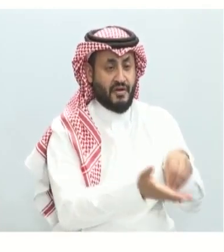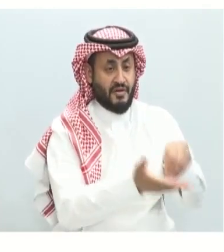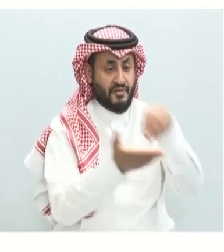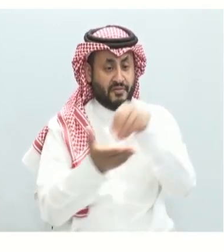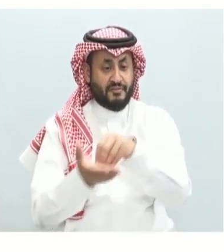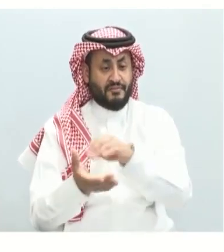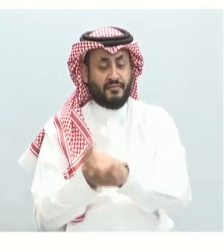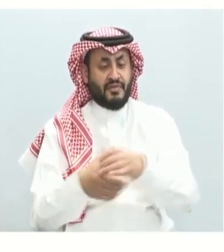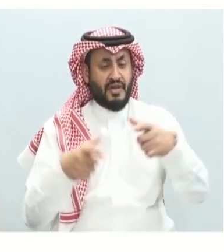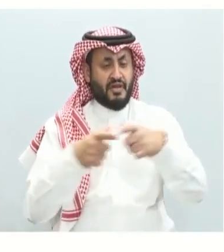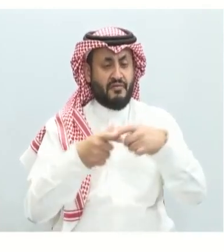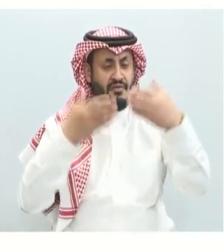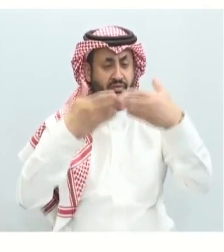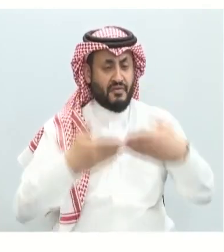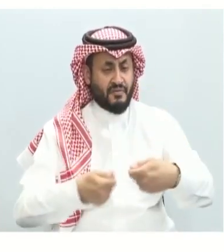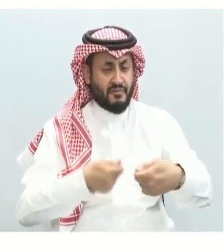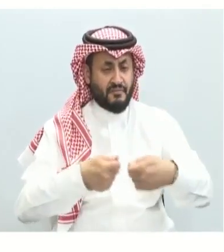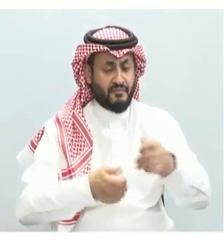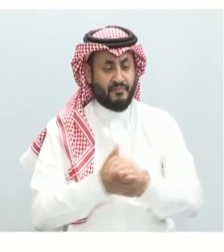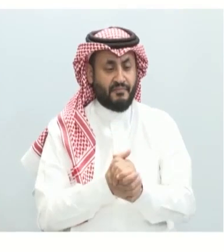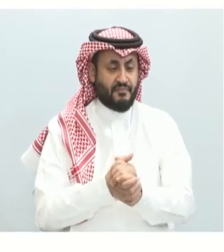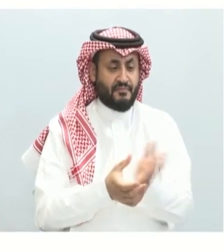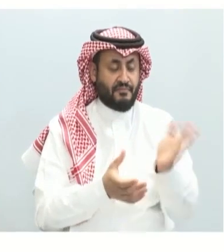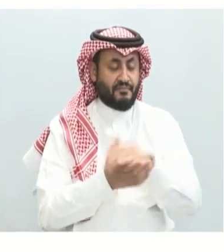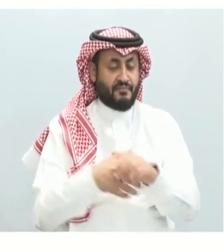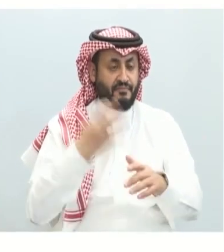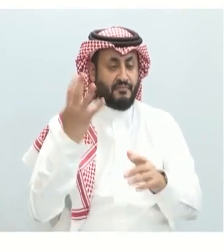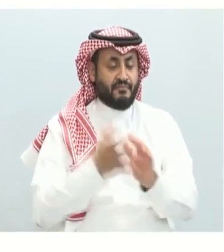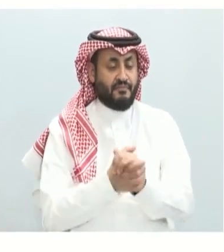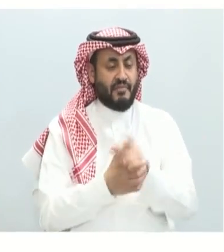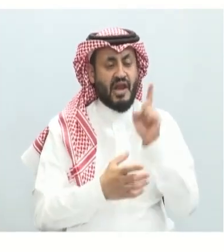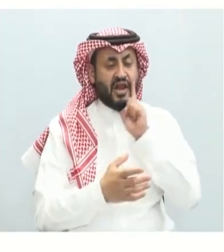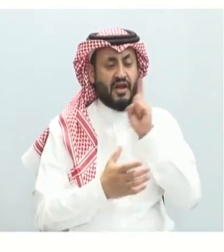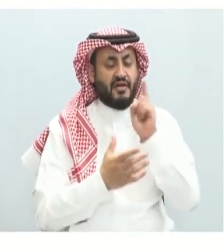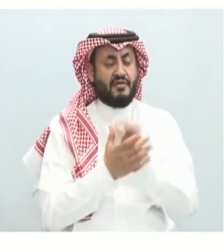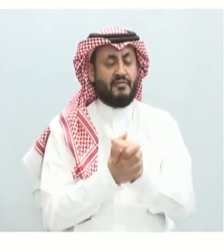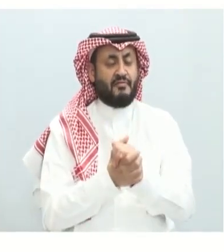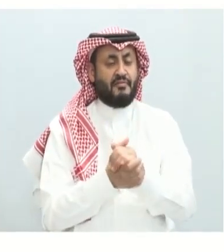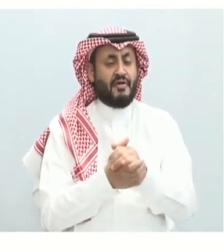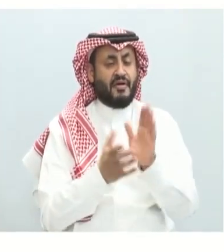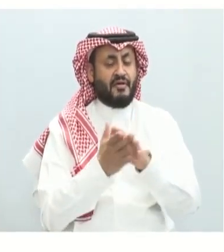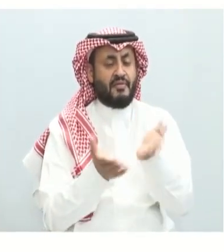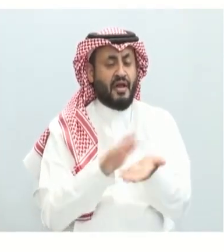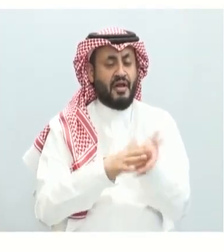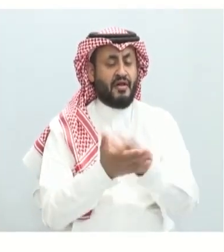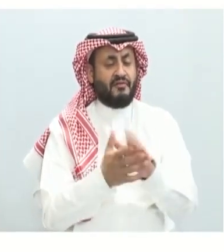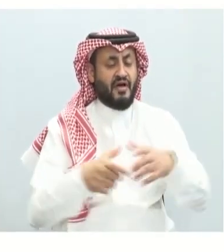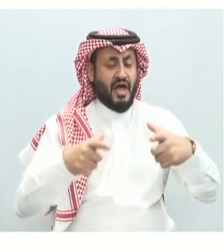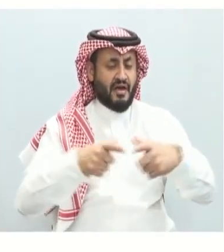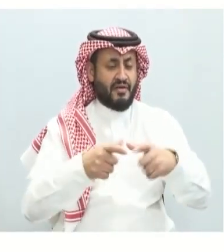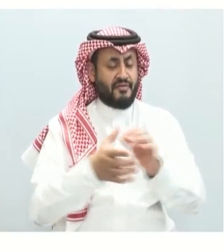to the DVD store. Number four, mom wants some bread and